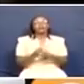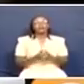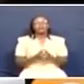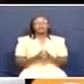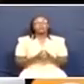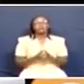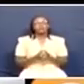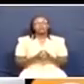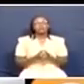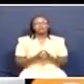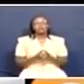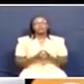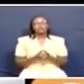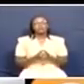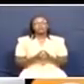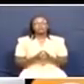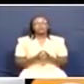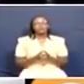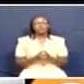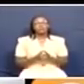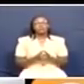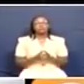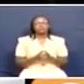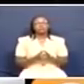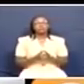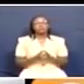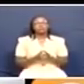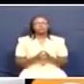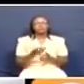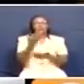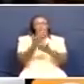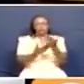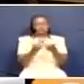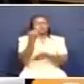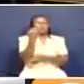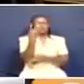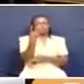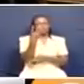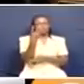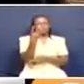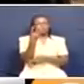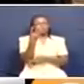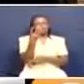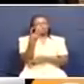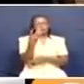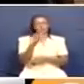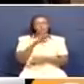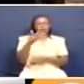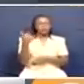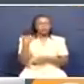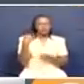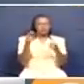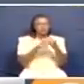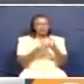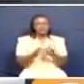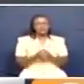DNO1 and is form 34, document number 7. My